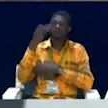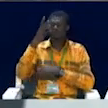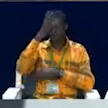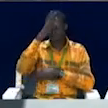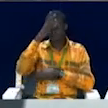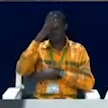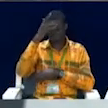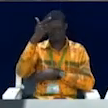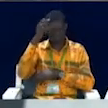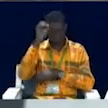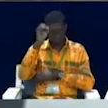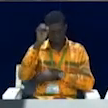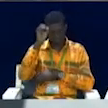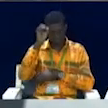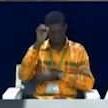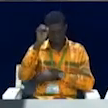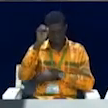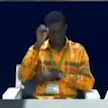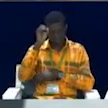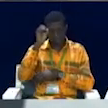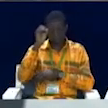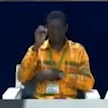Daddy Adeboye,